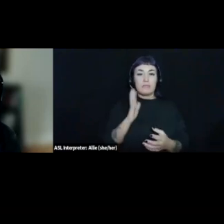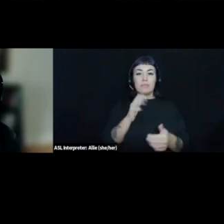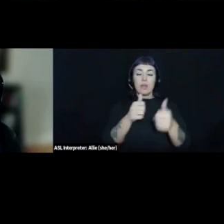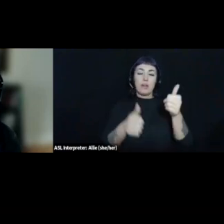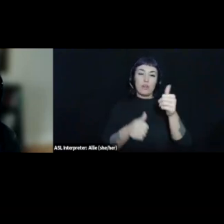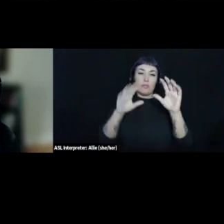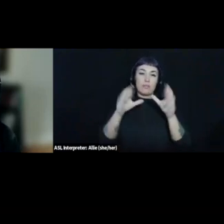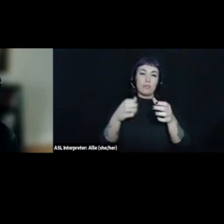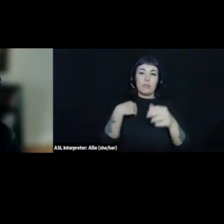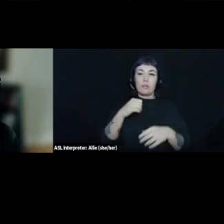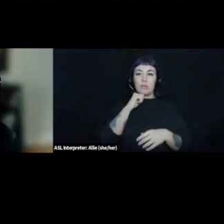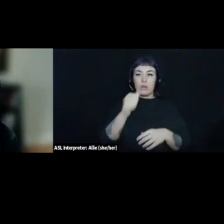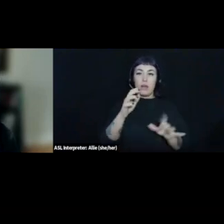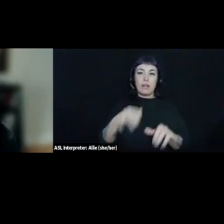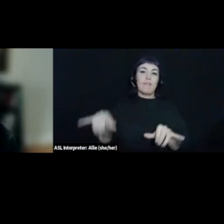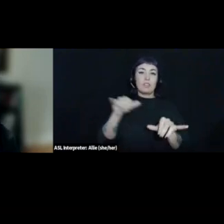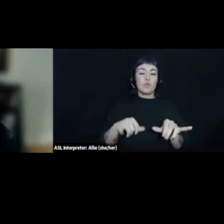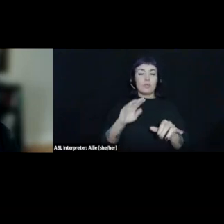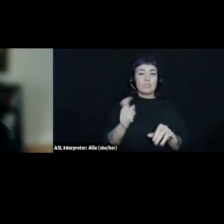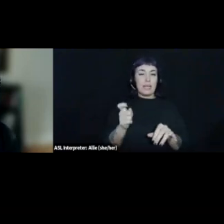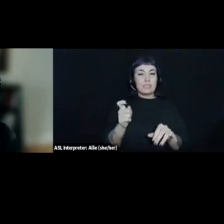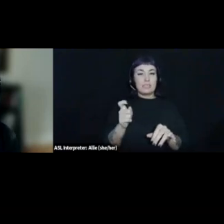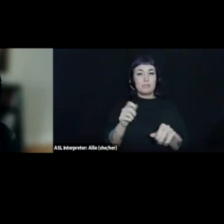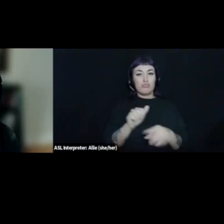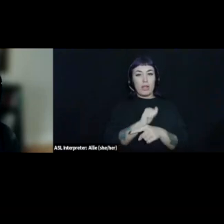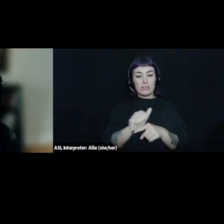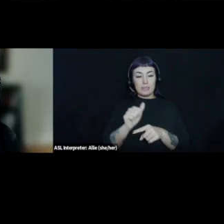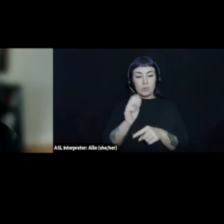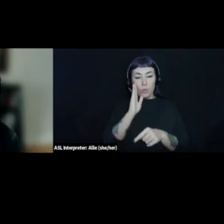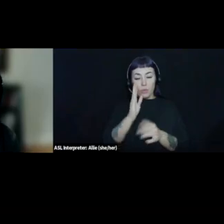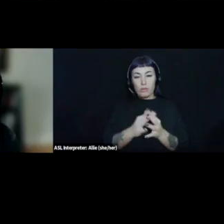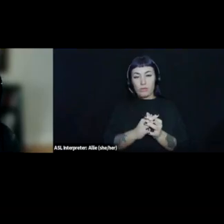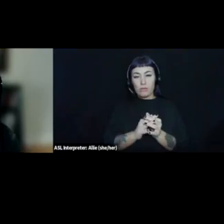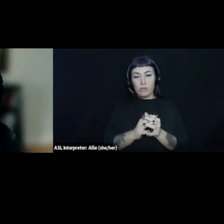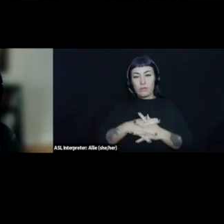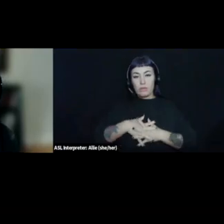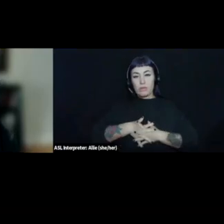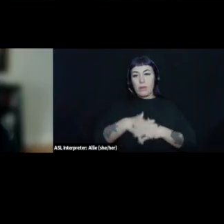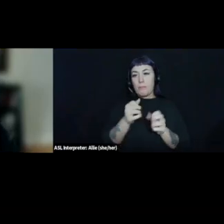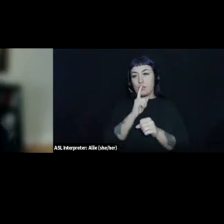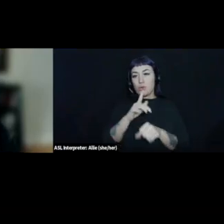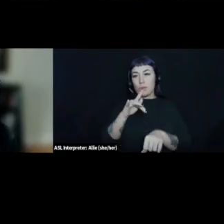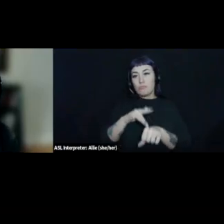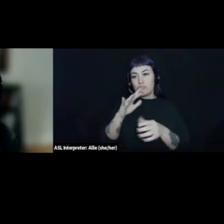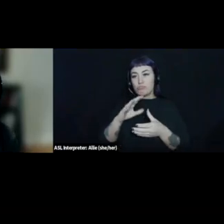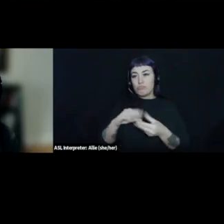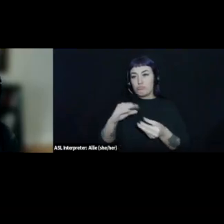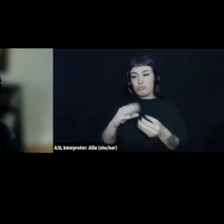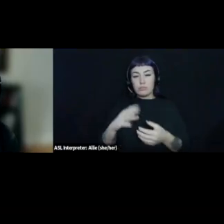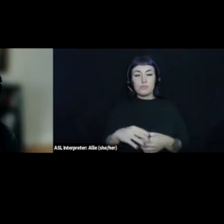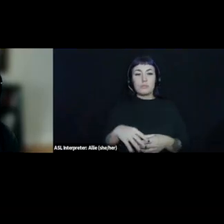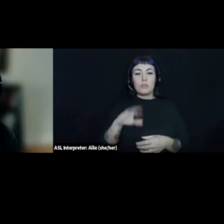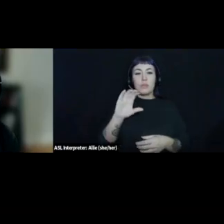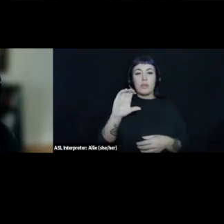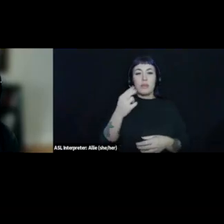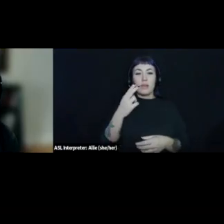the category of non-conventional sex practices. So I just want to make sure it's touched on. So Chem